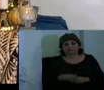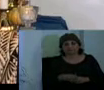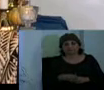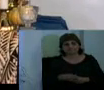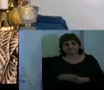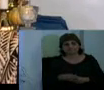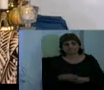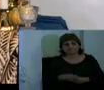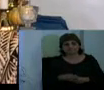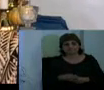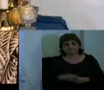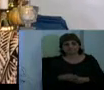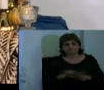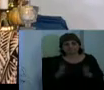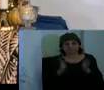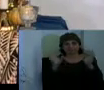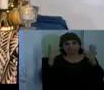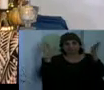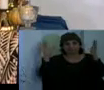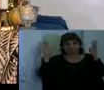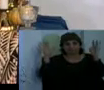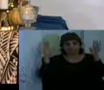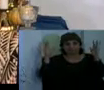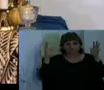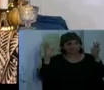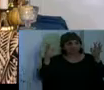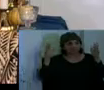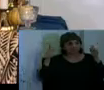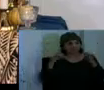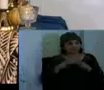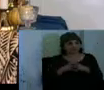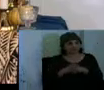waste. Amen. Amen.